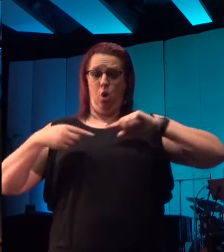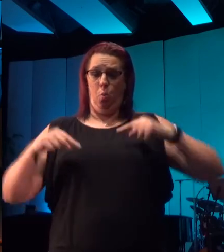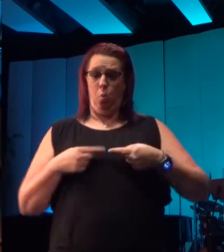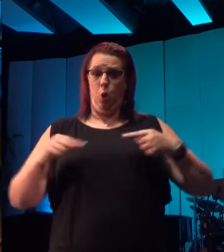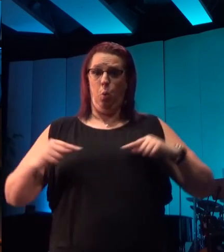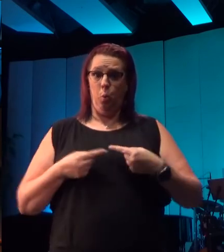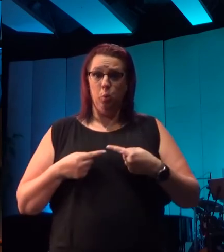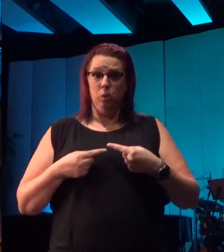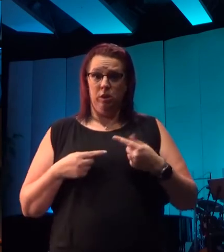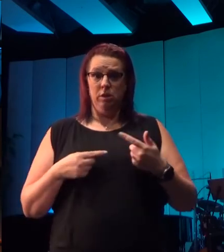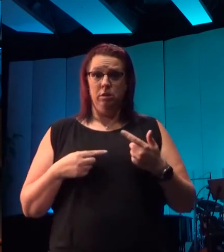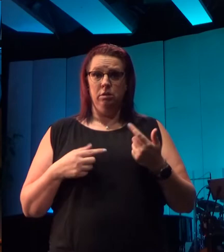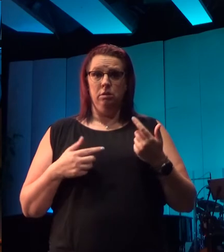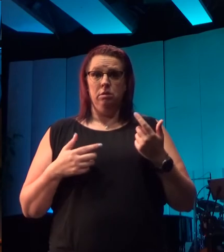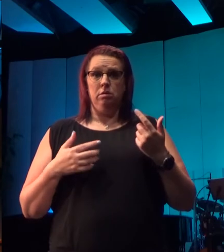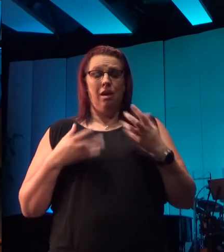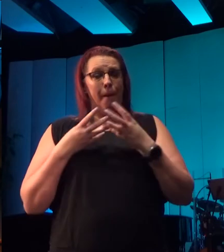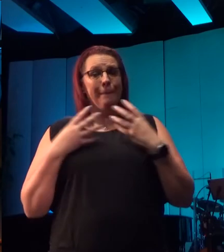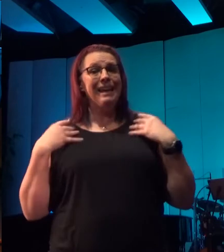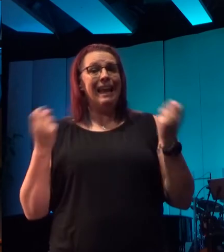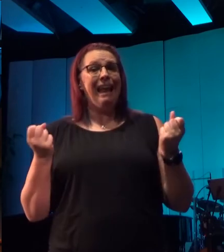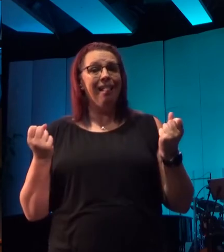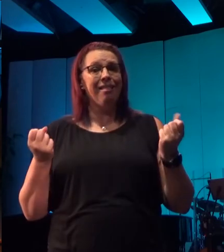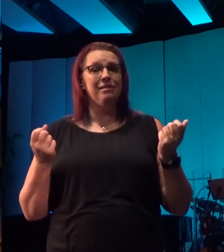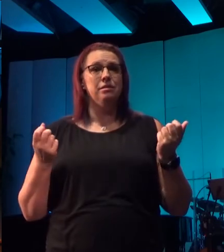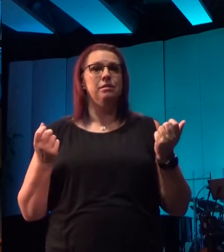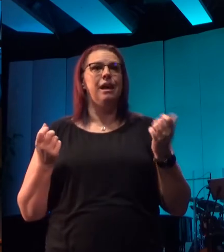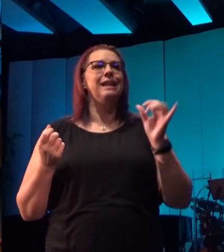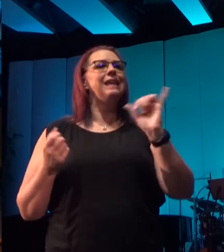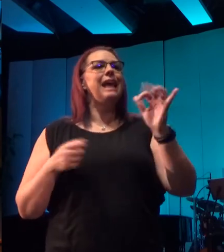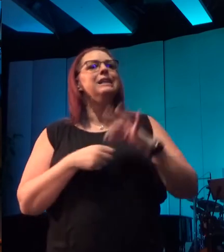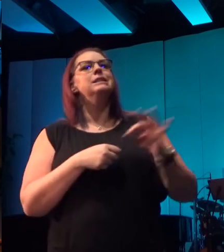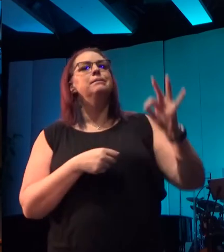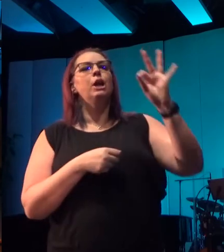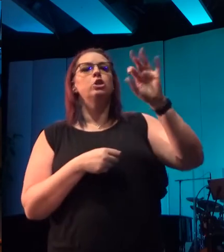like a spiritual spa treatment happening here.